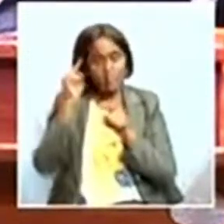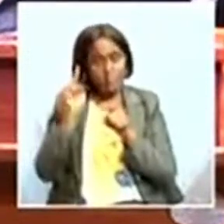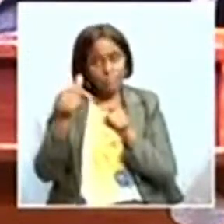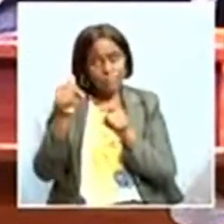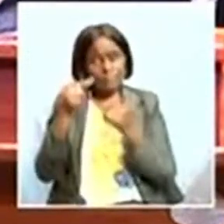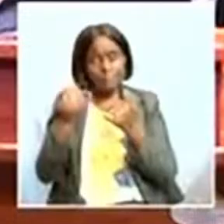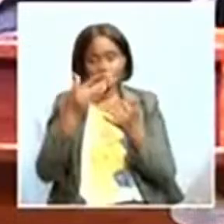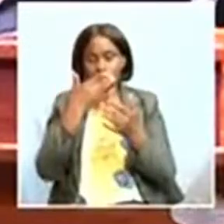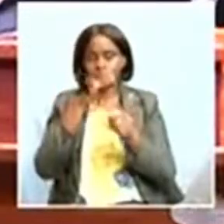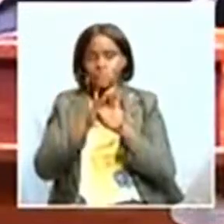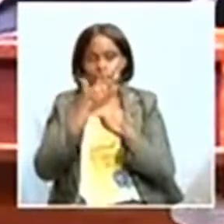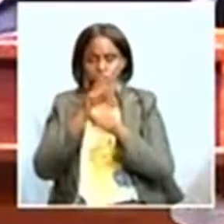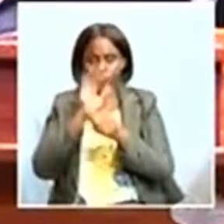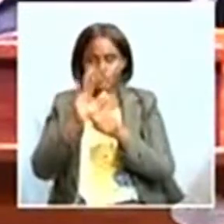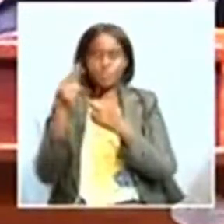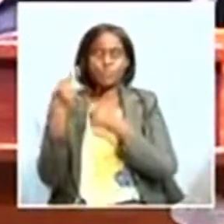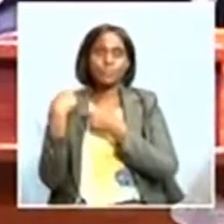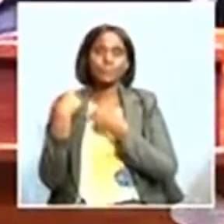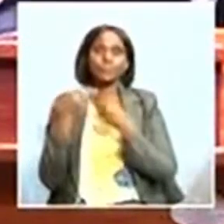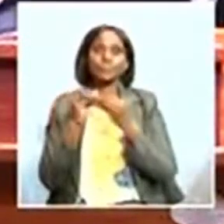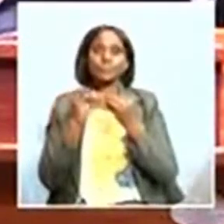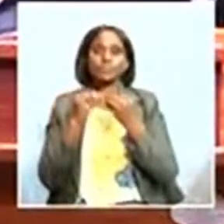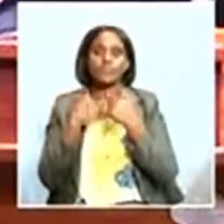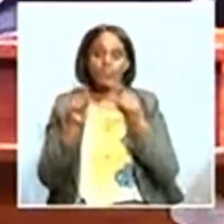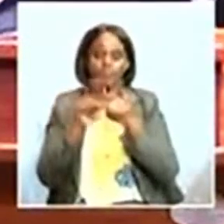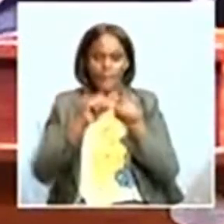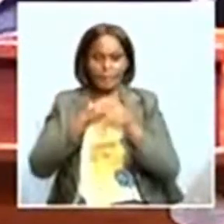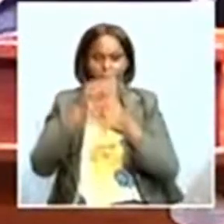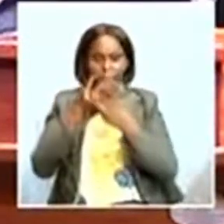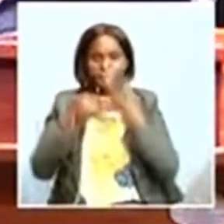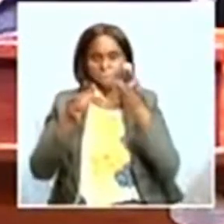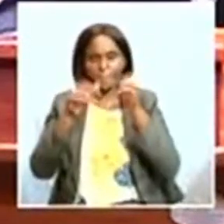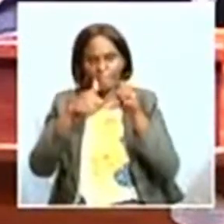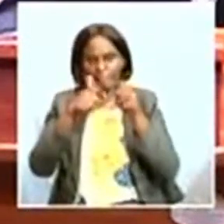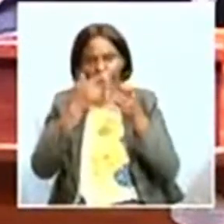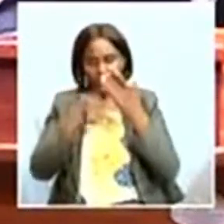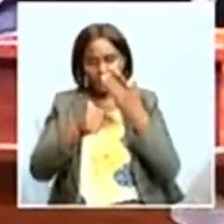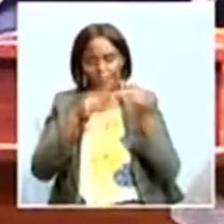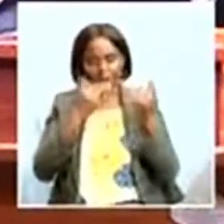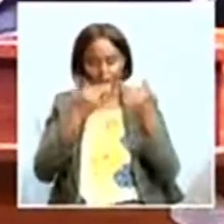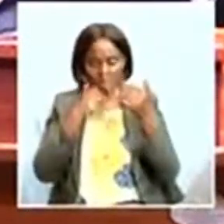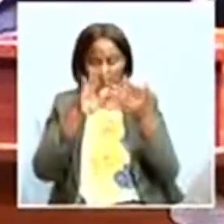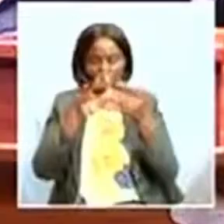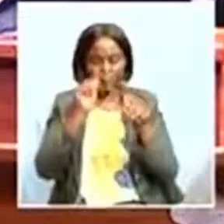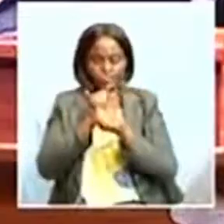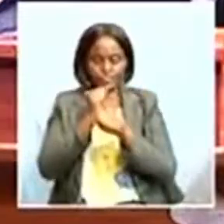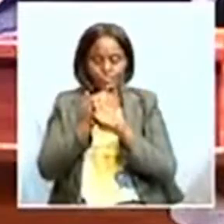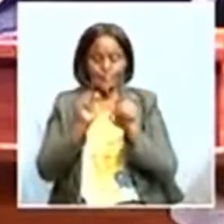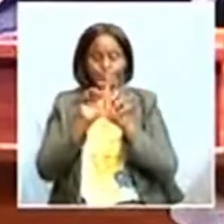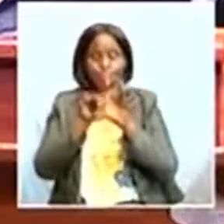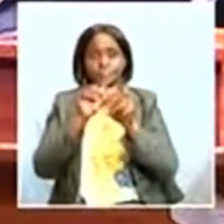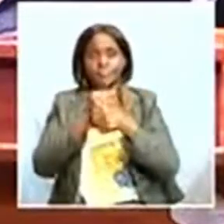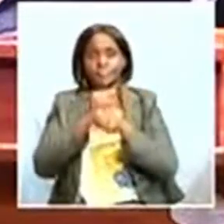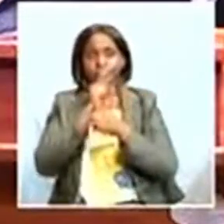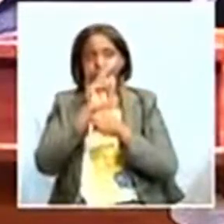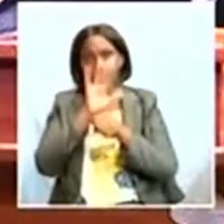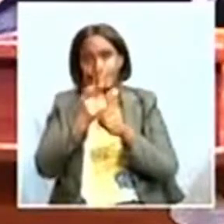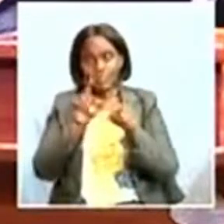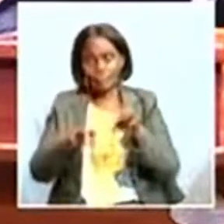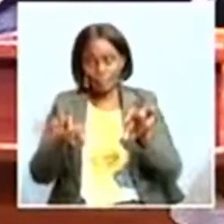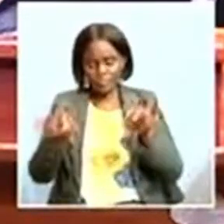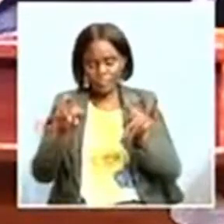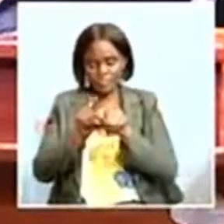is fulfilling its responsibility, and the community must also play its part in ensuring that